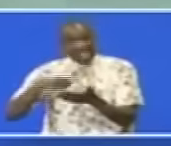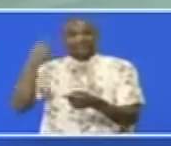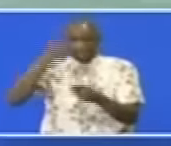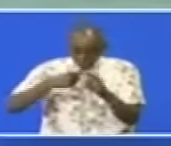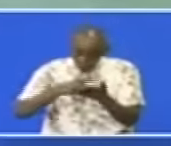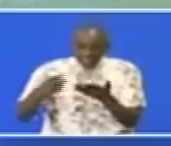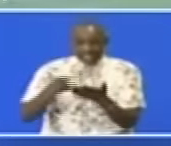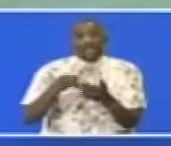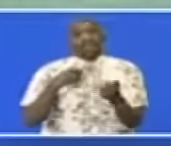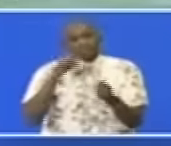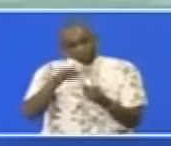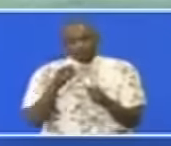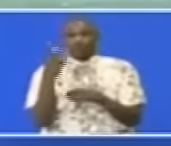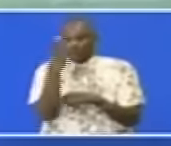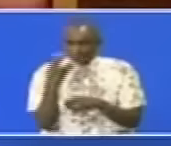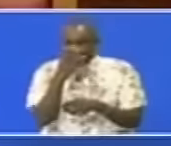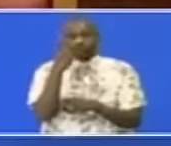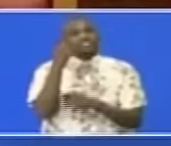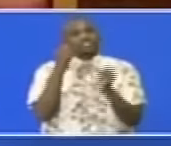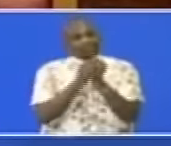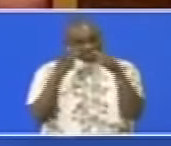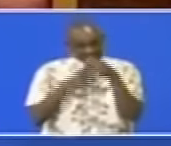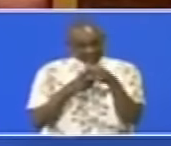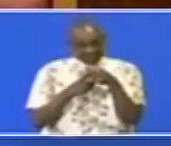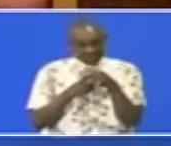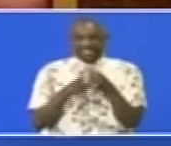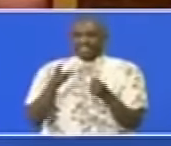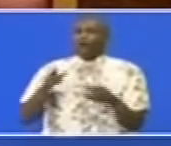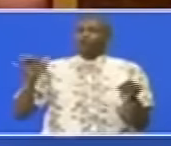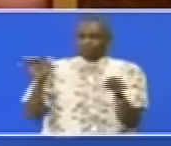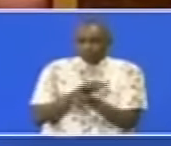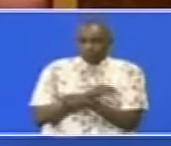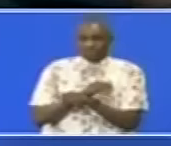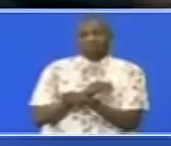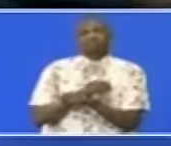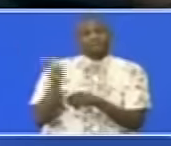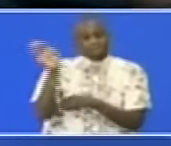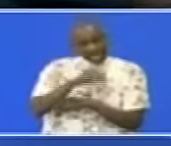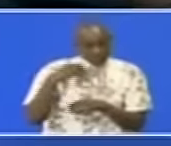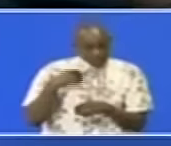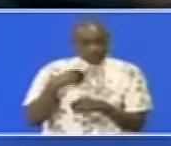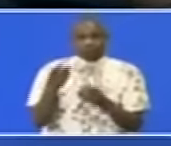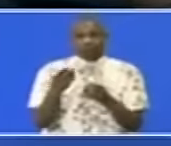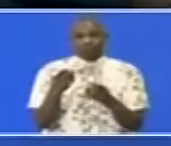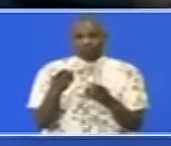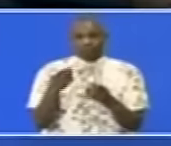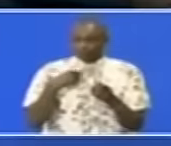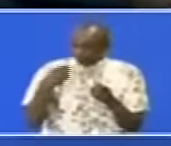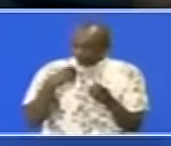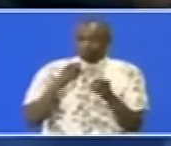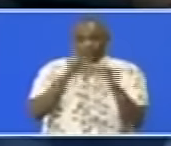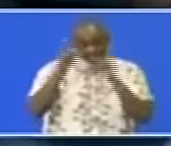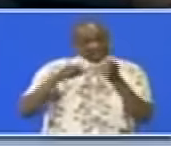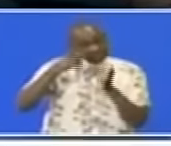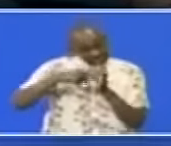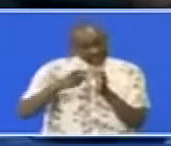the winter period to April 2017. On the full recovery of the tourism industry, my administration has set aside